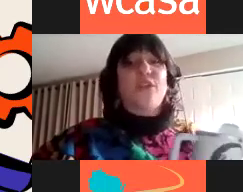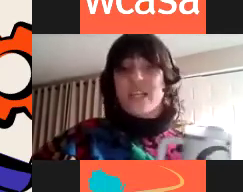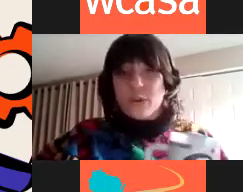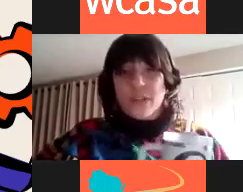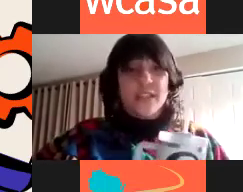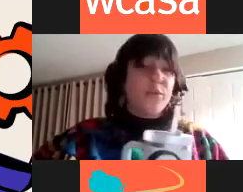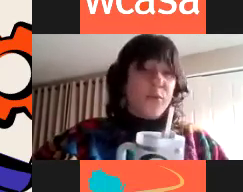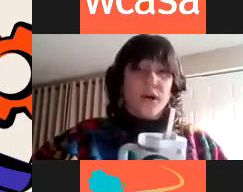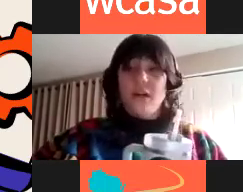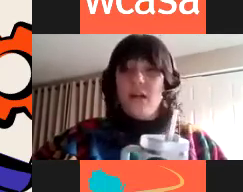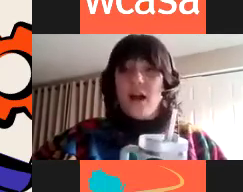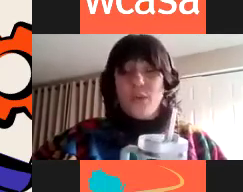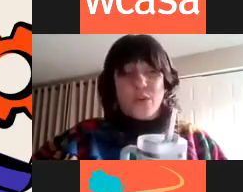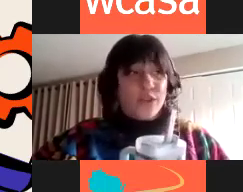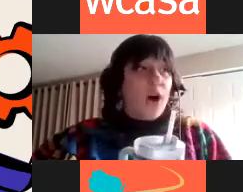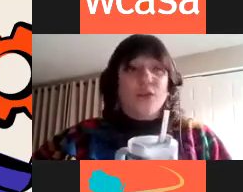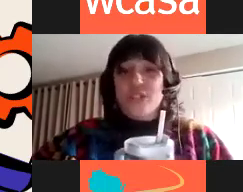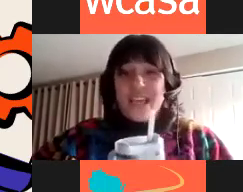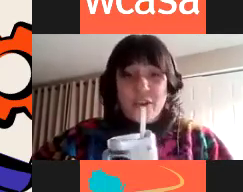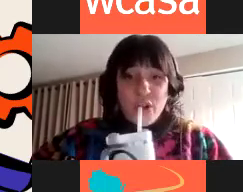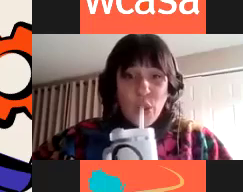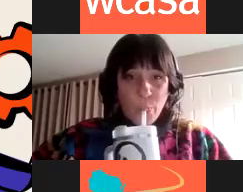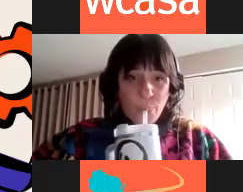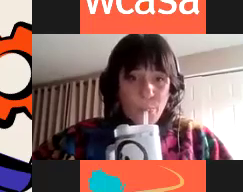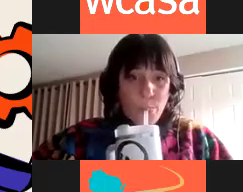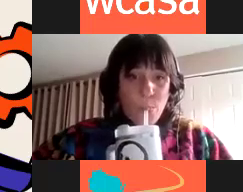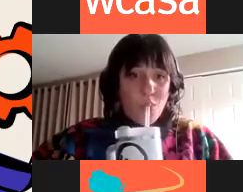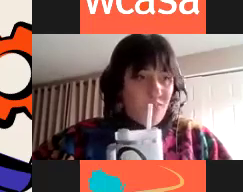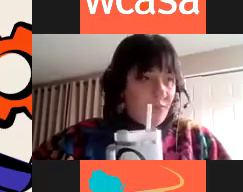make yourself an expert in this before you can all learn together.